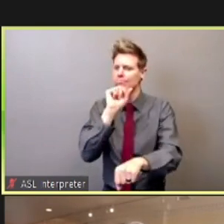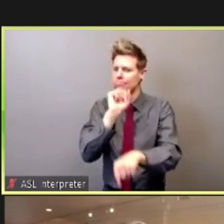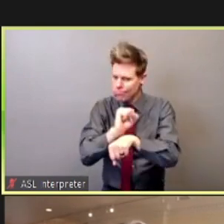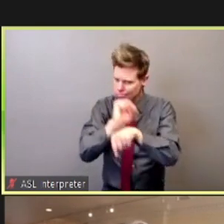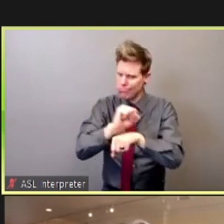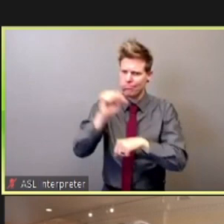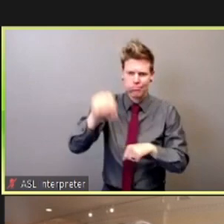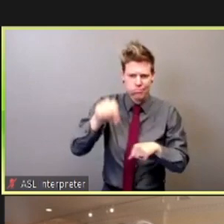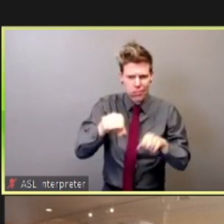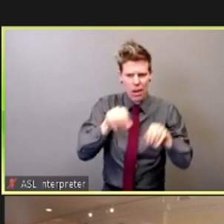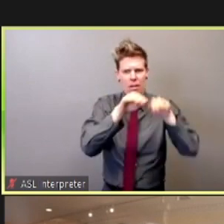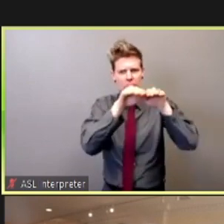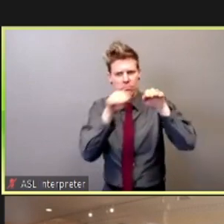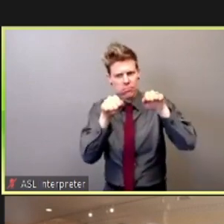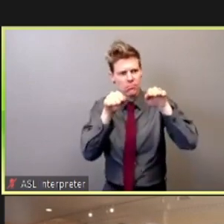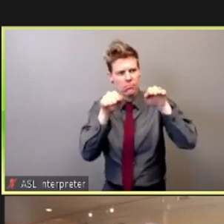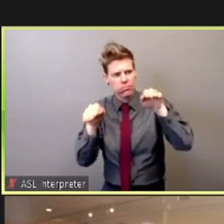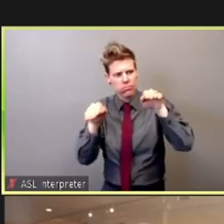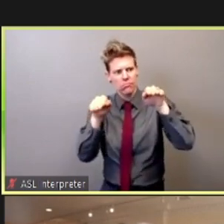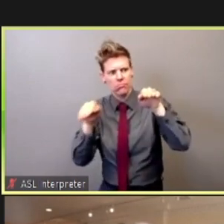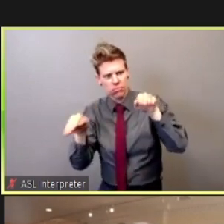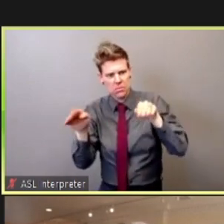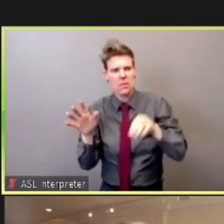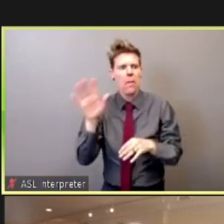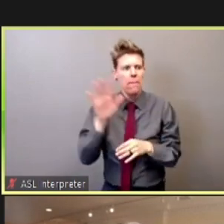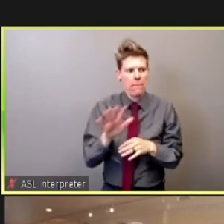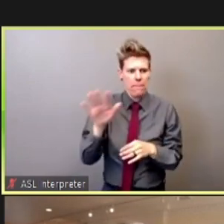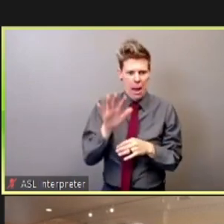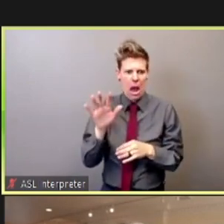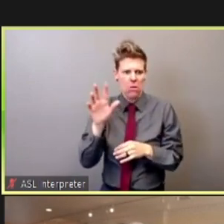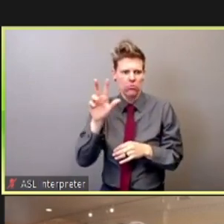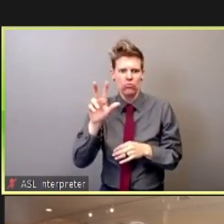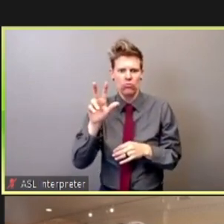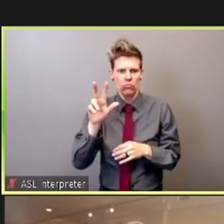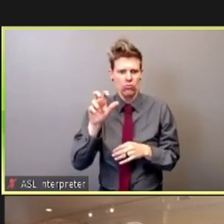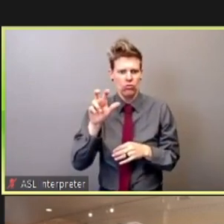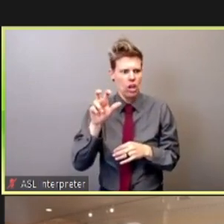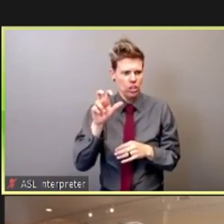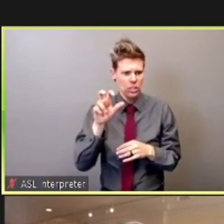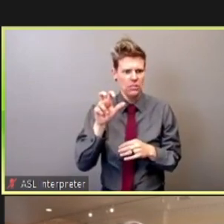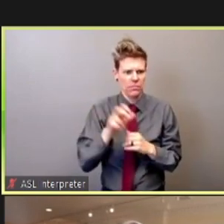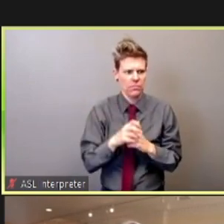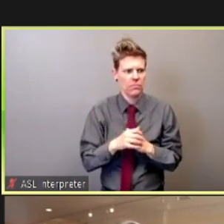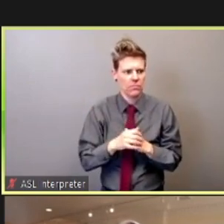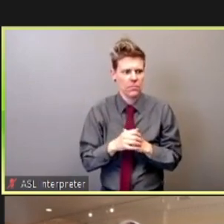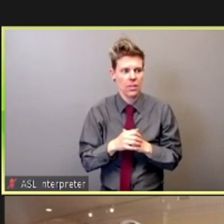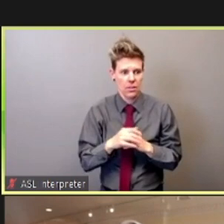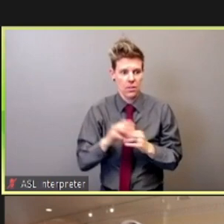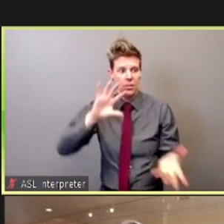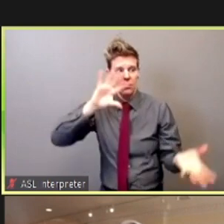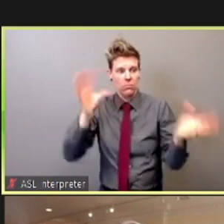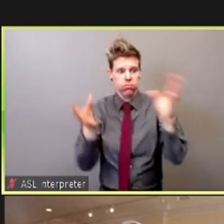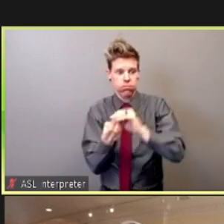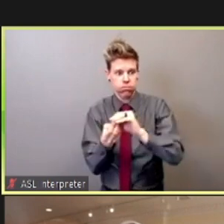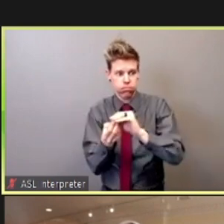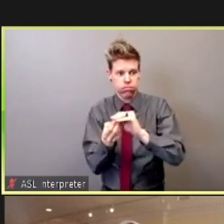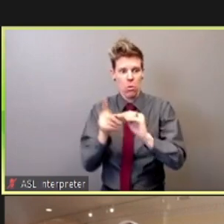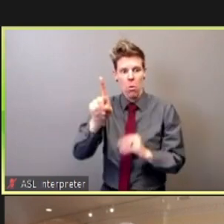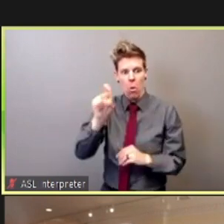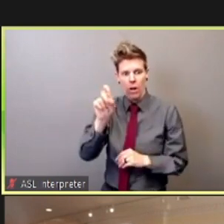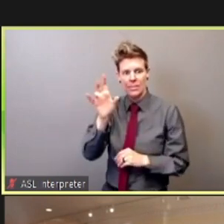We want to keep seeing that decline. That means that we've had a total of